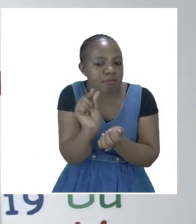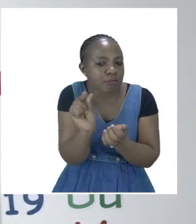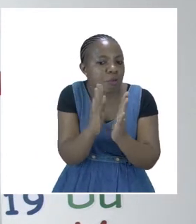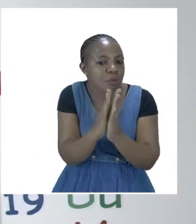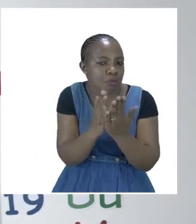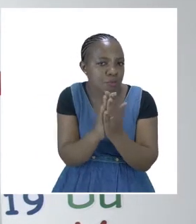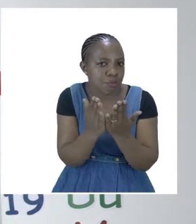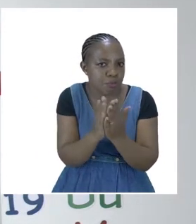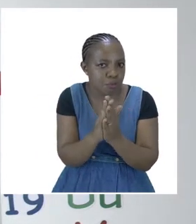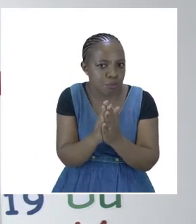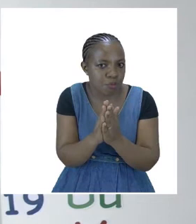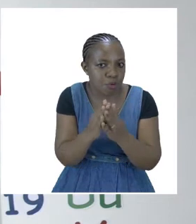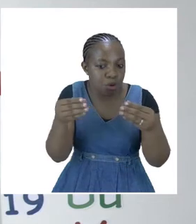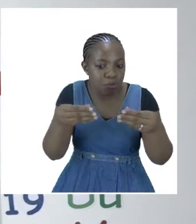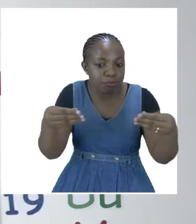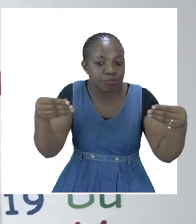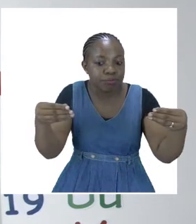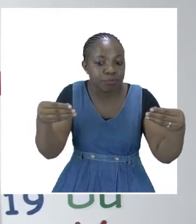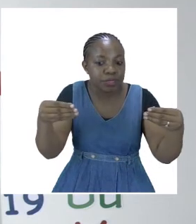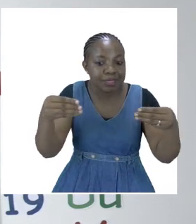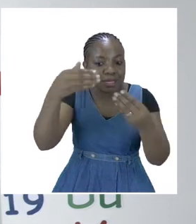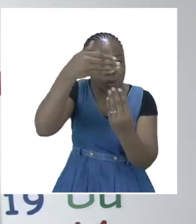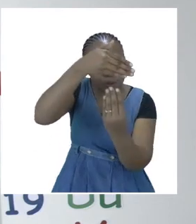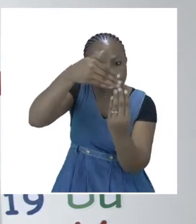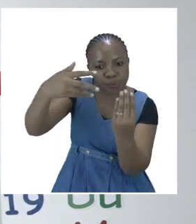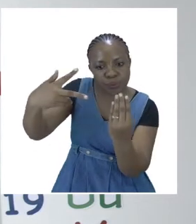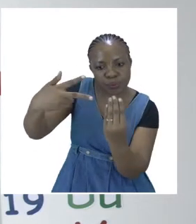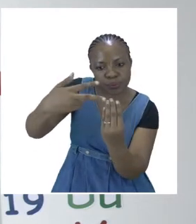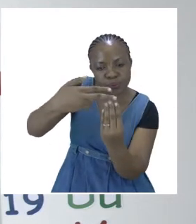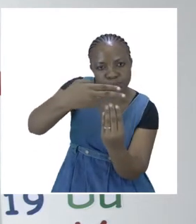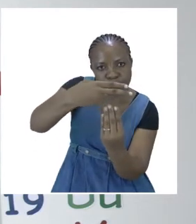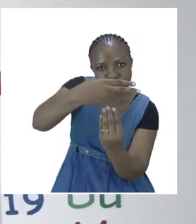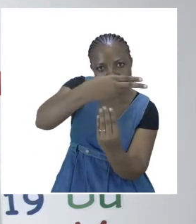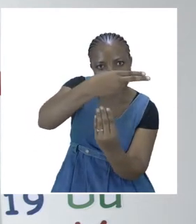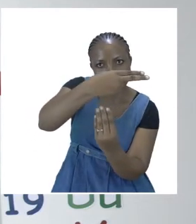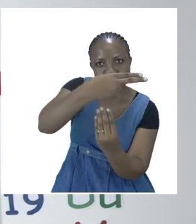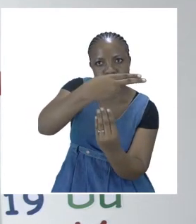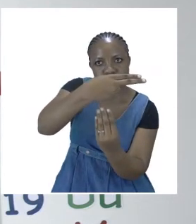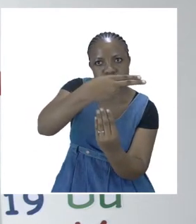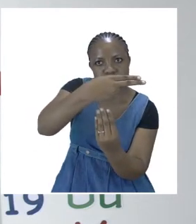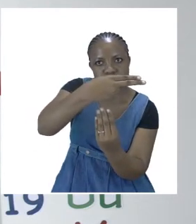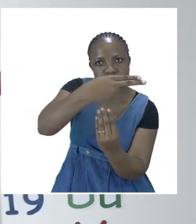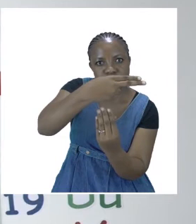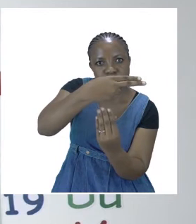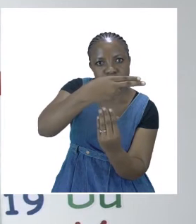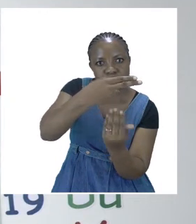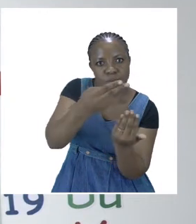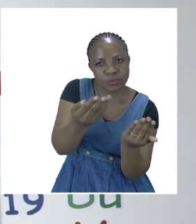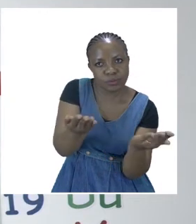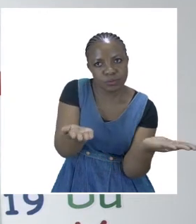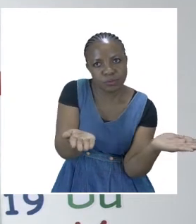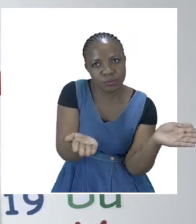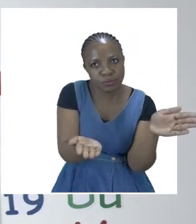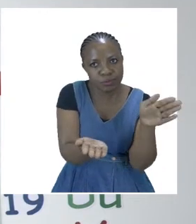booklet. Please cut the top of the lesson booklet with a pair of scissors and fold